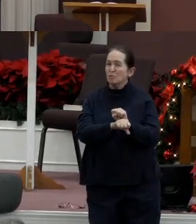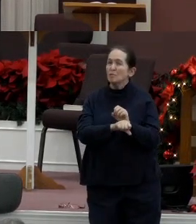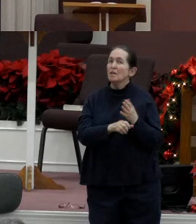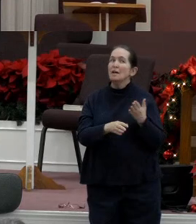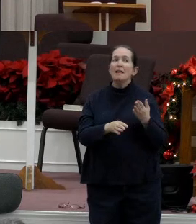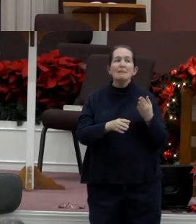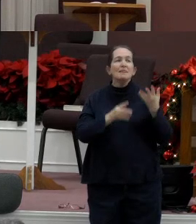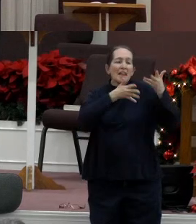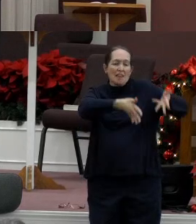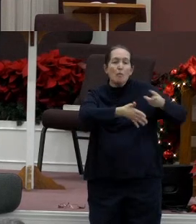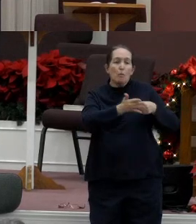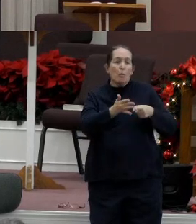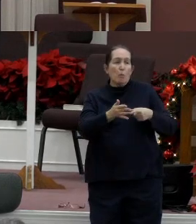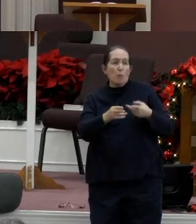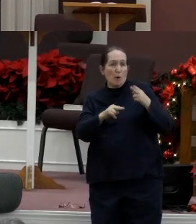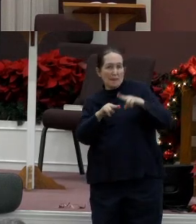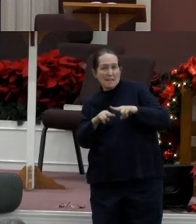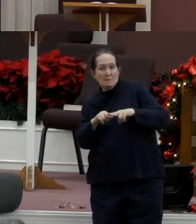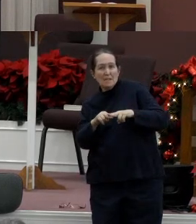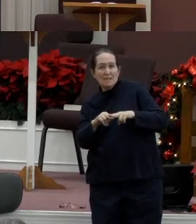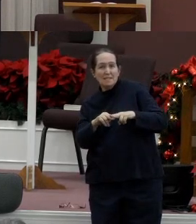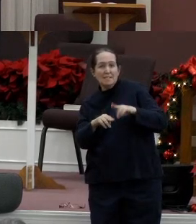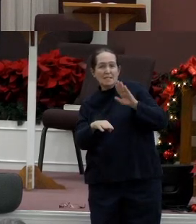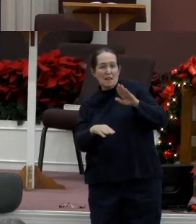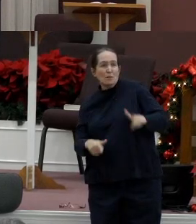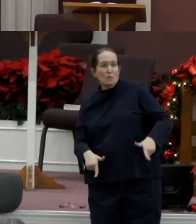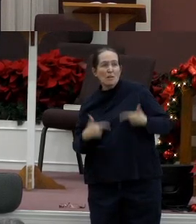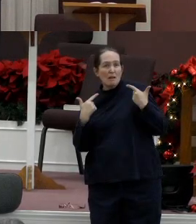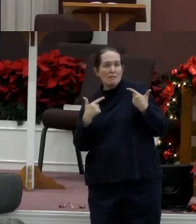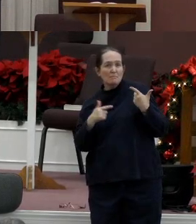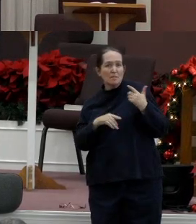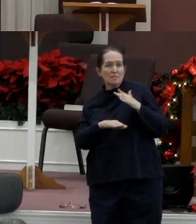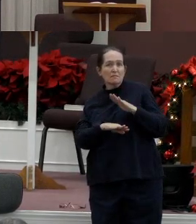what they depended, their lives depended on.